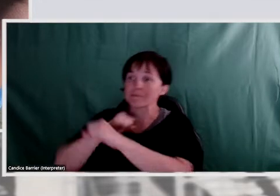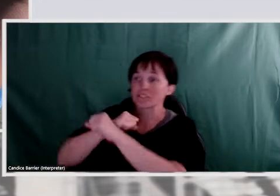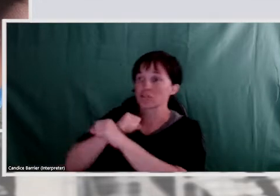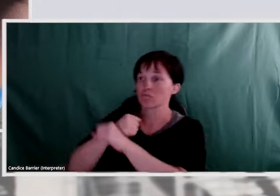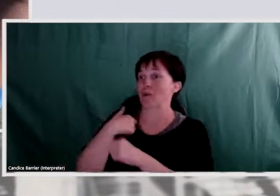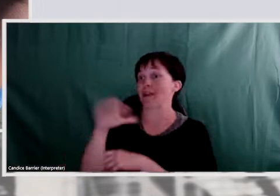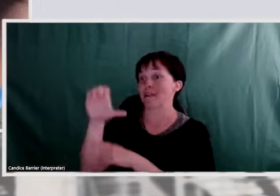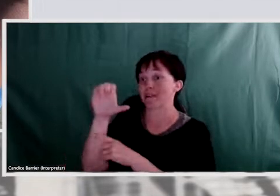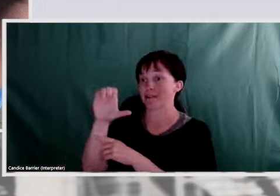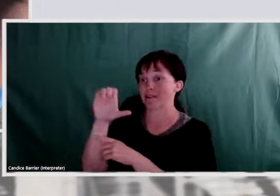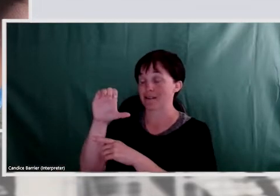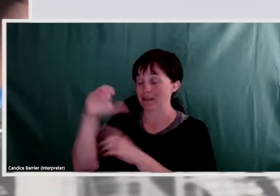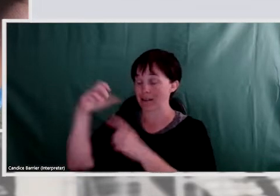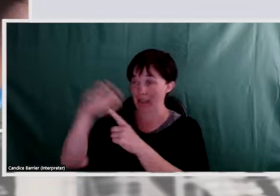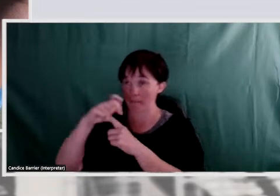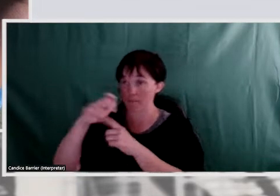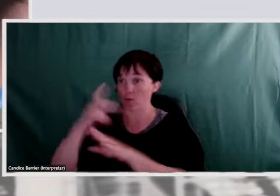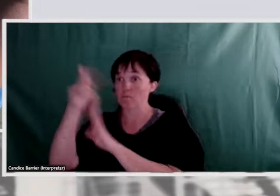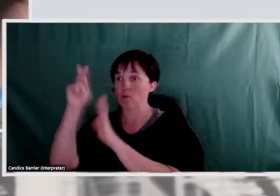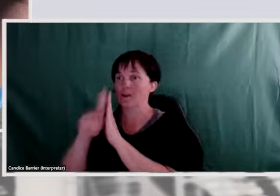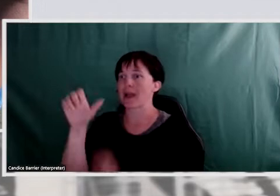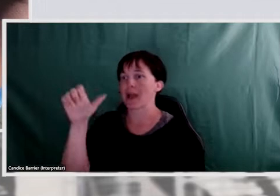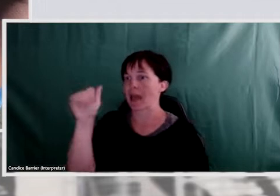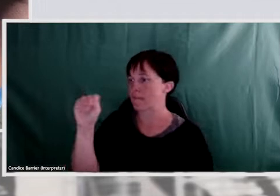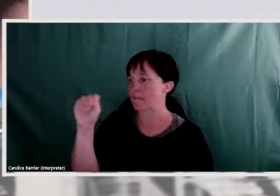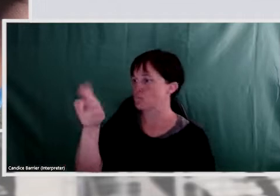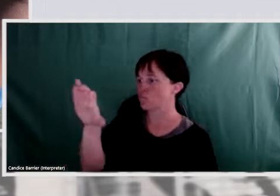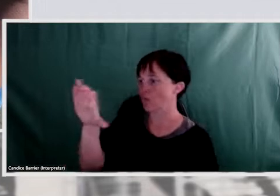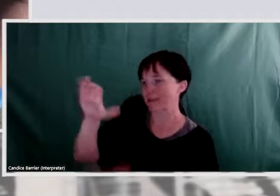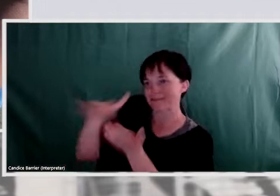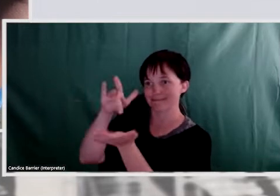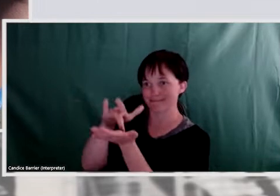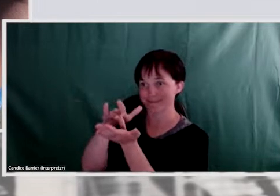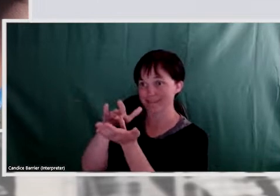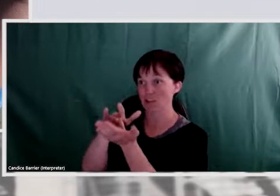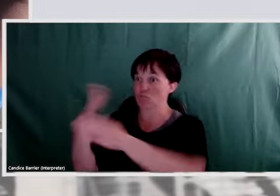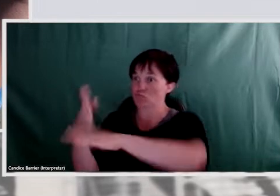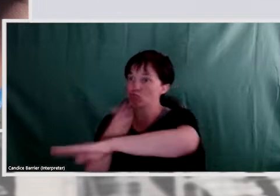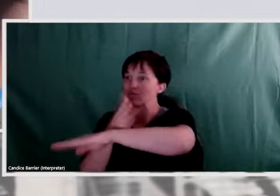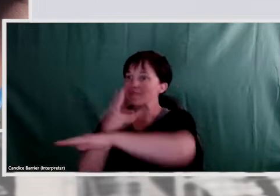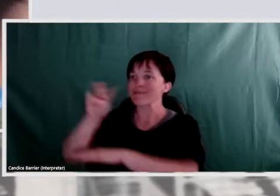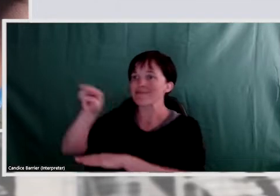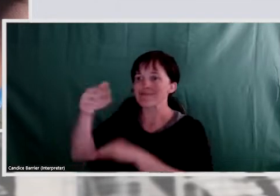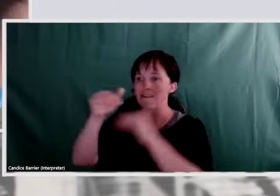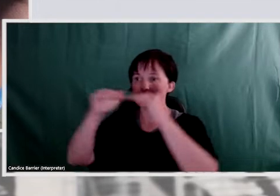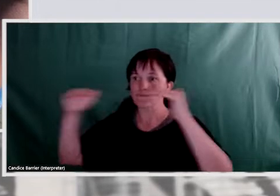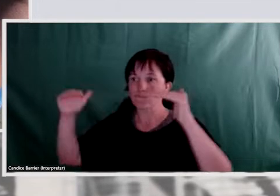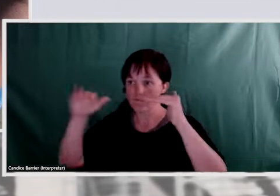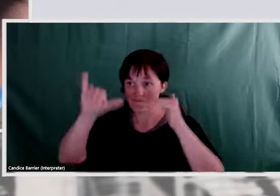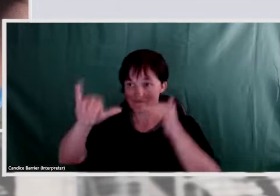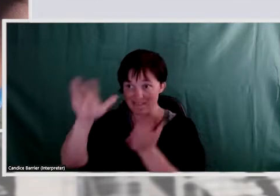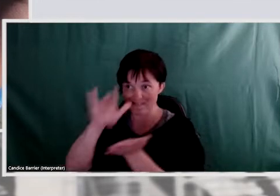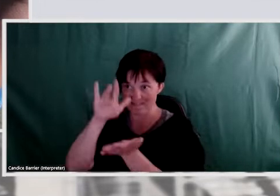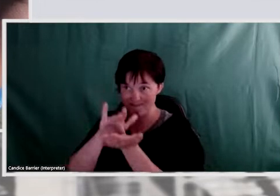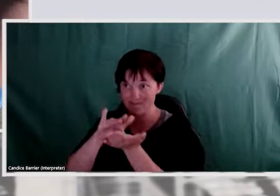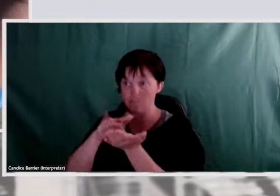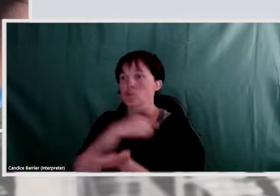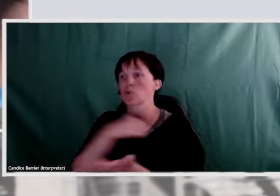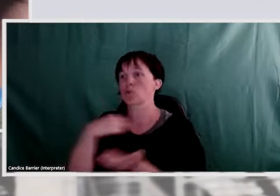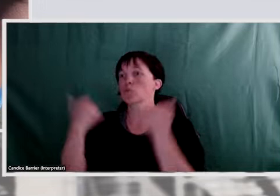project last year at Ammon Rec Center that renovated the second floor of that center so that we